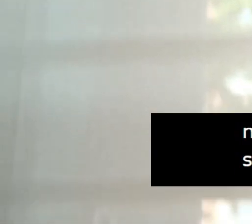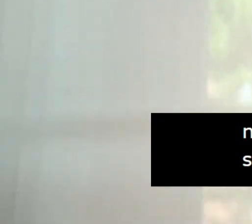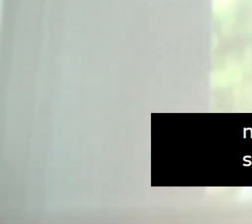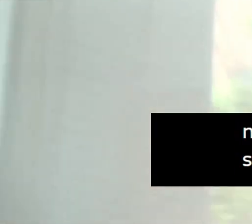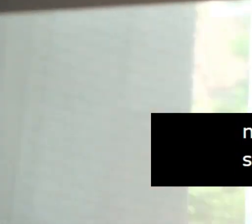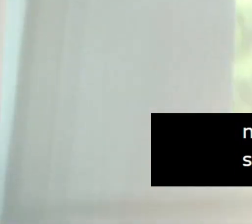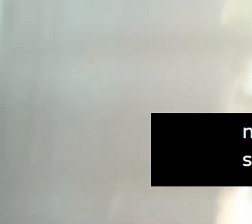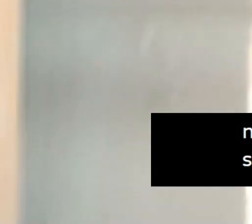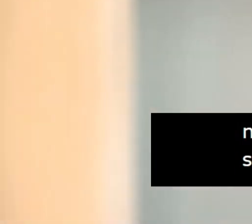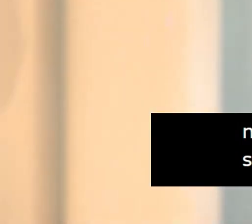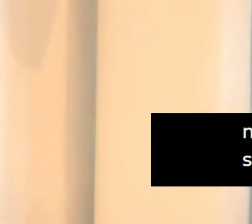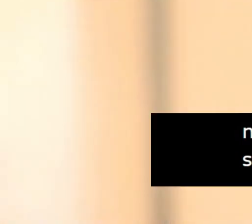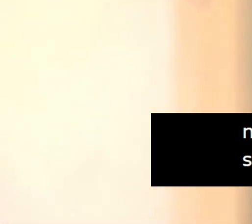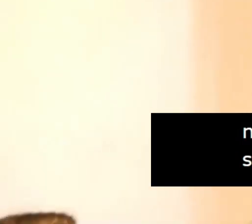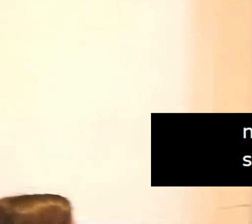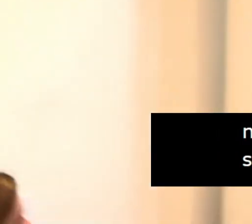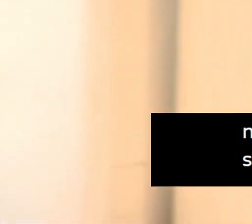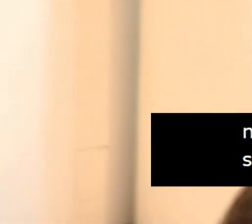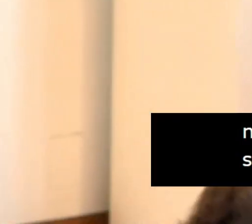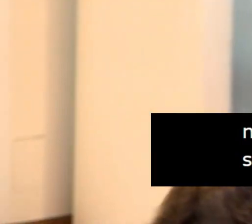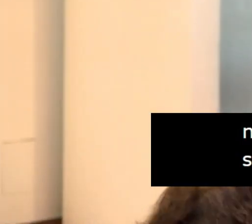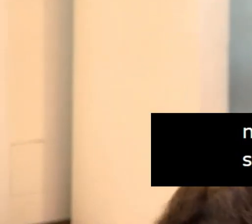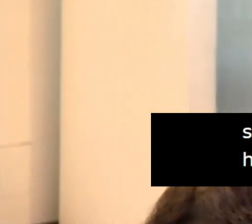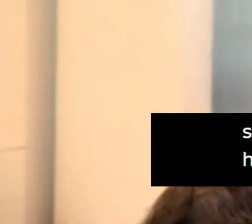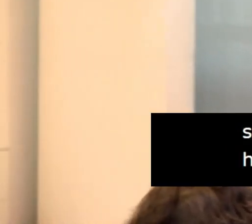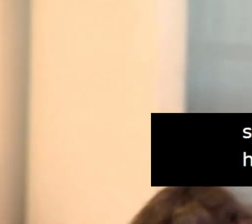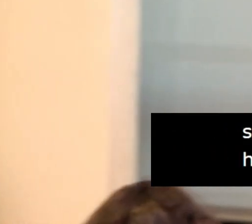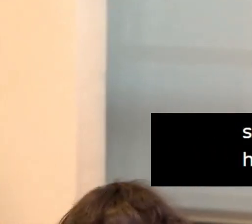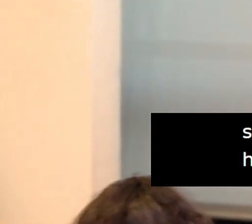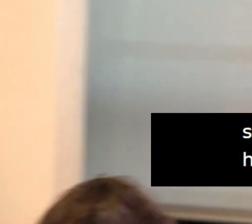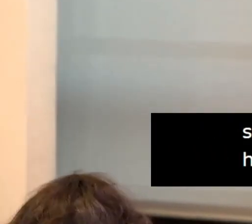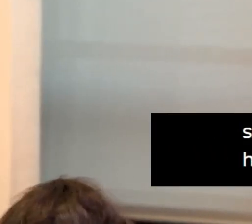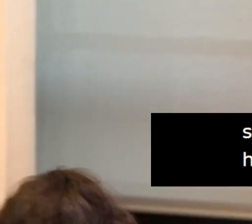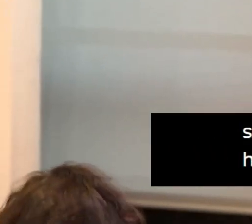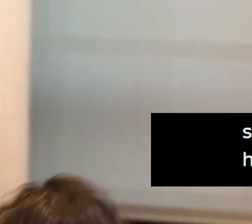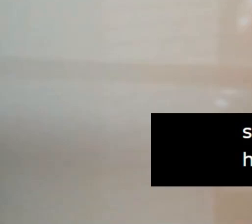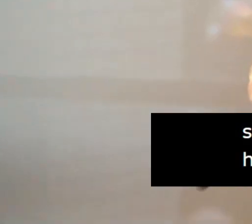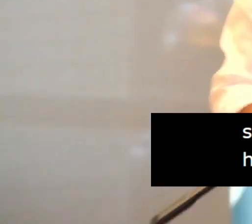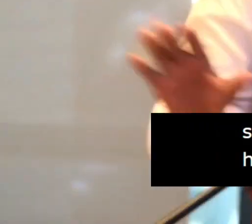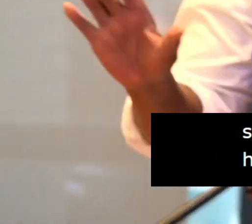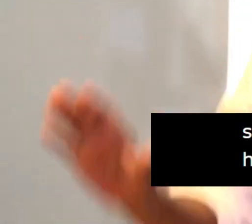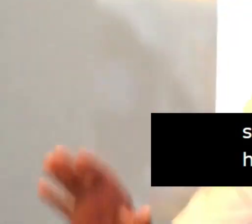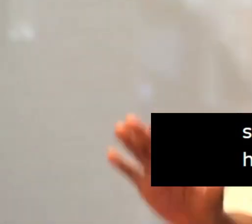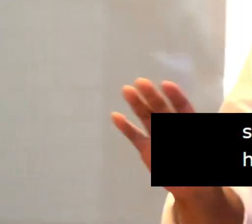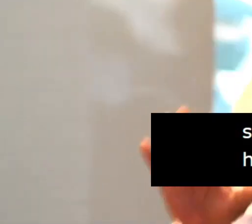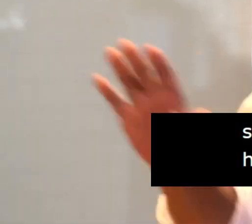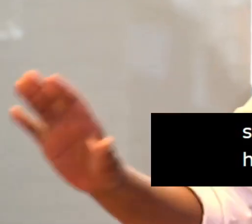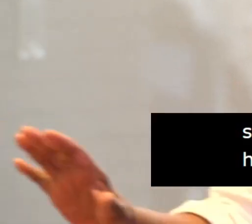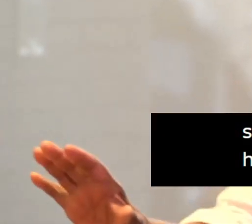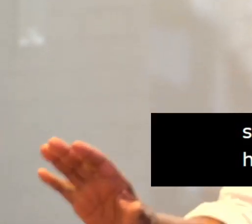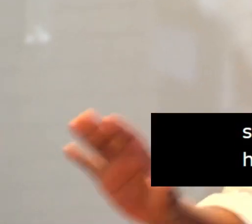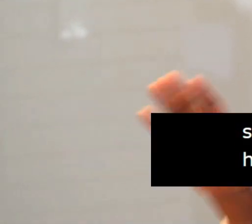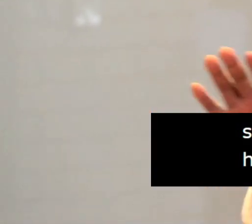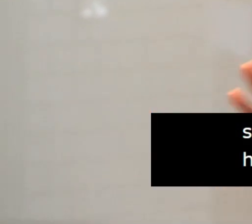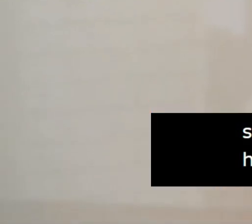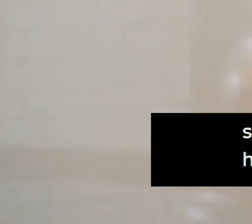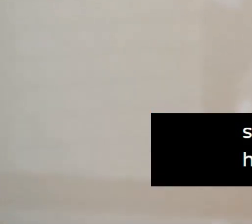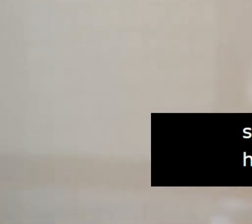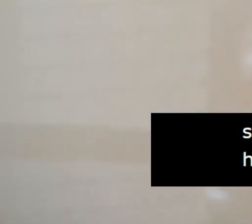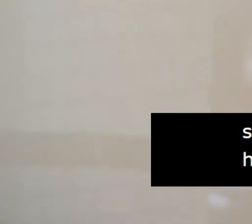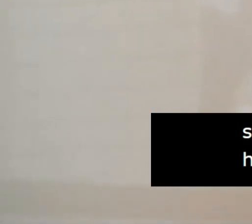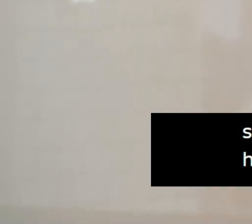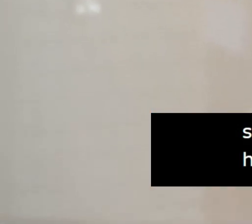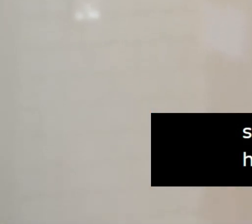this conversation today. So if you don't mind, is there anything else I need to do